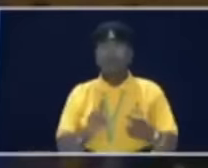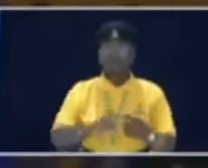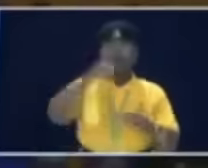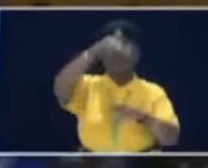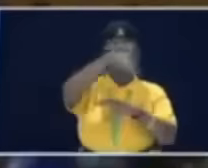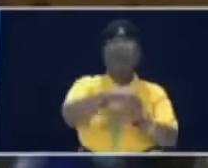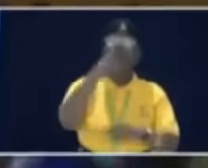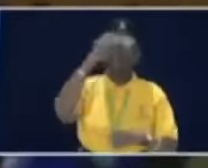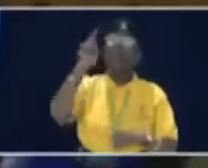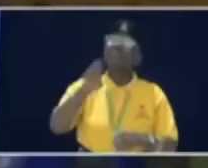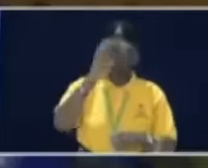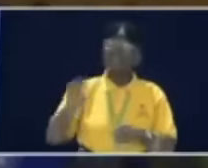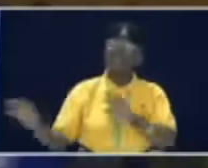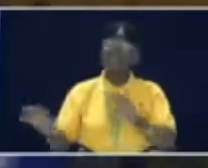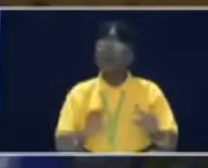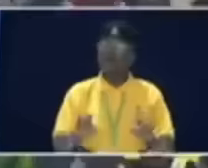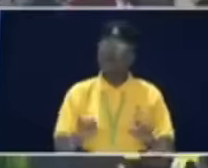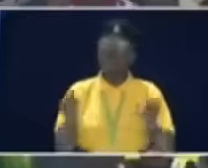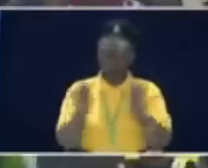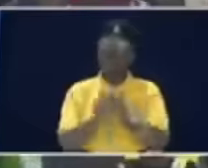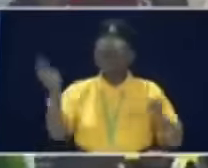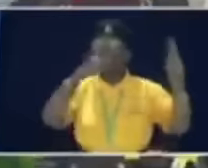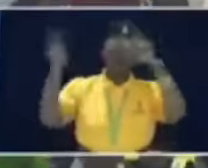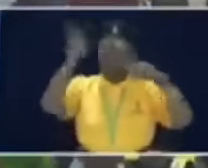must be done with violence.